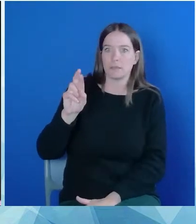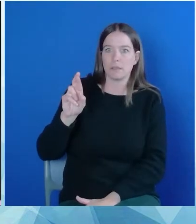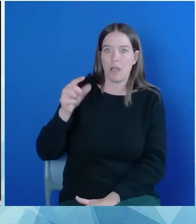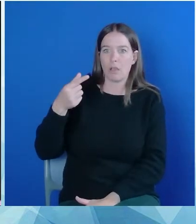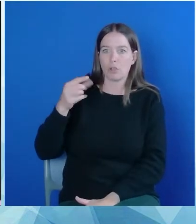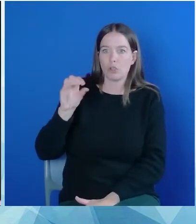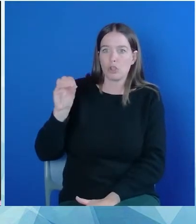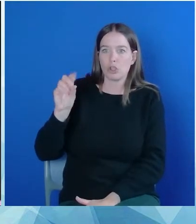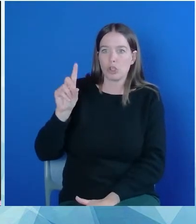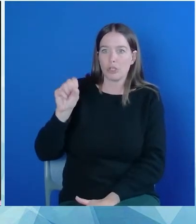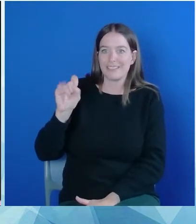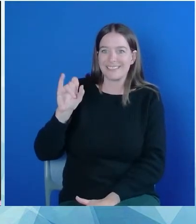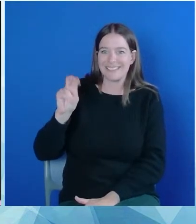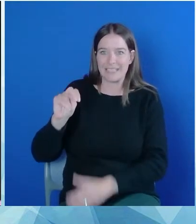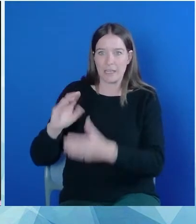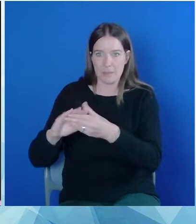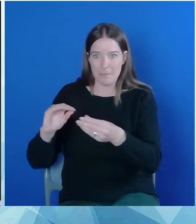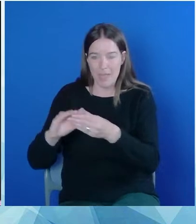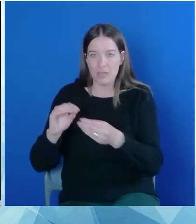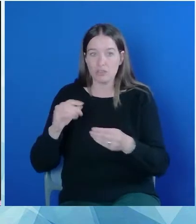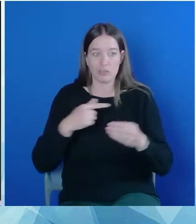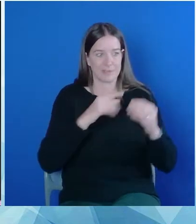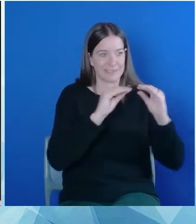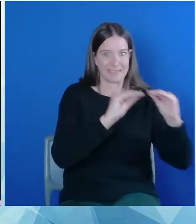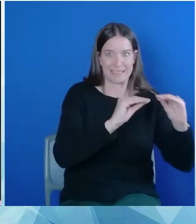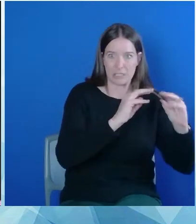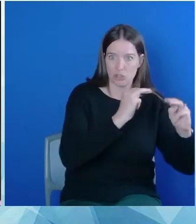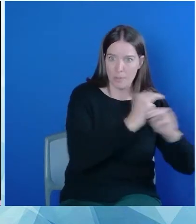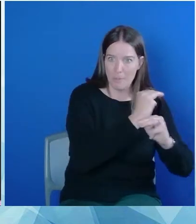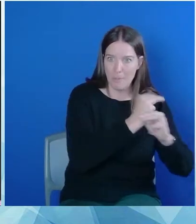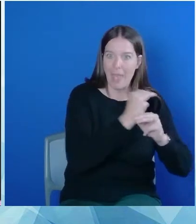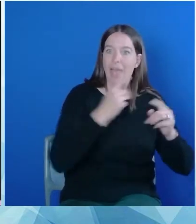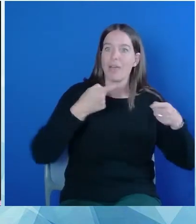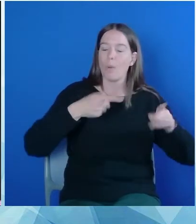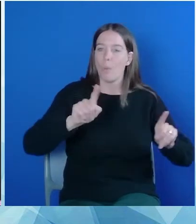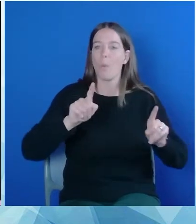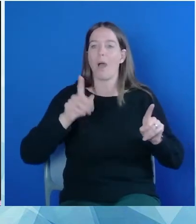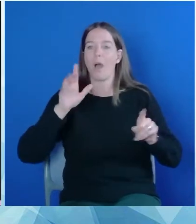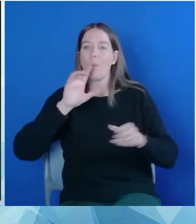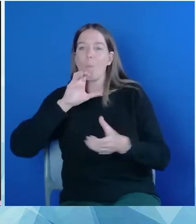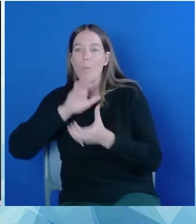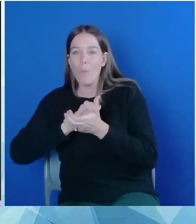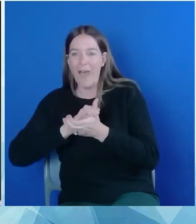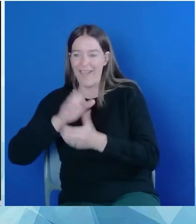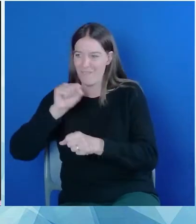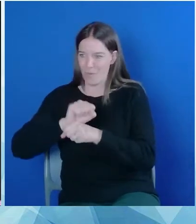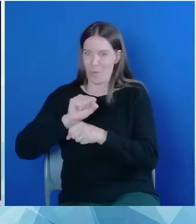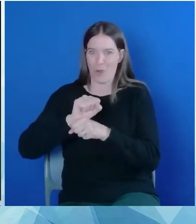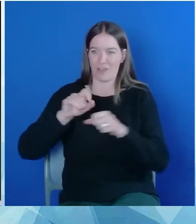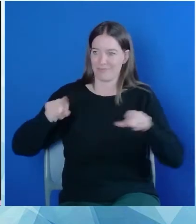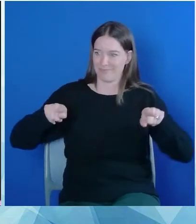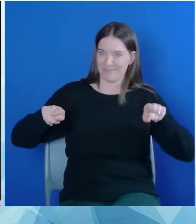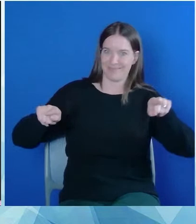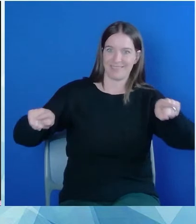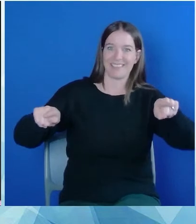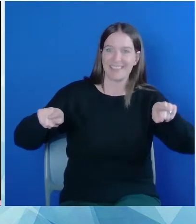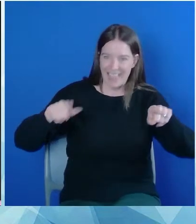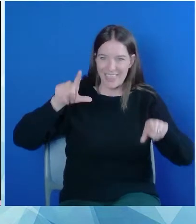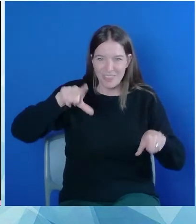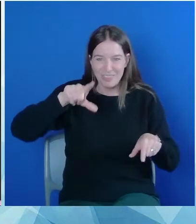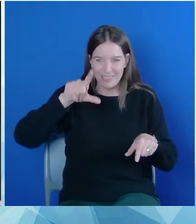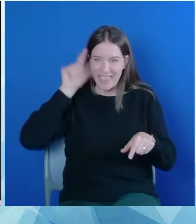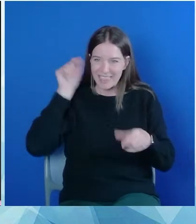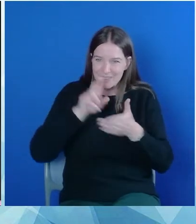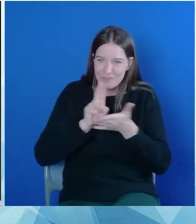Gallaudet University while his wife was working within another department of the university. And today, we see all